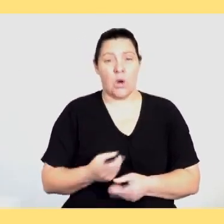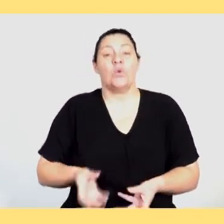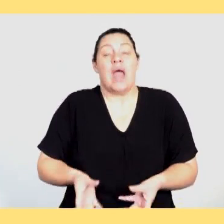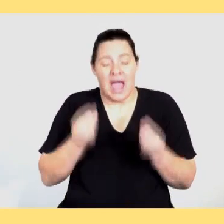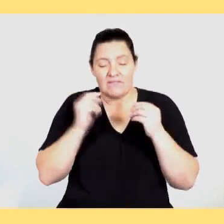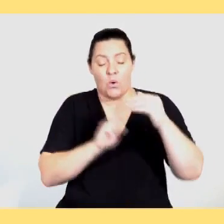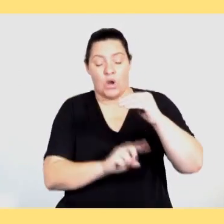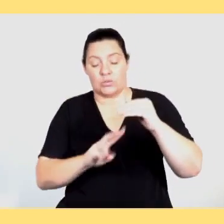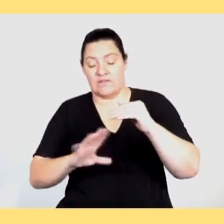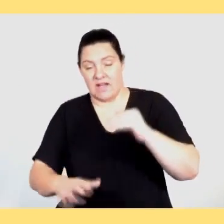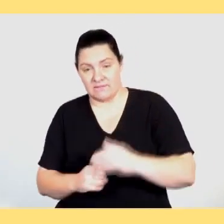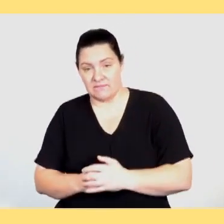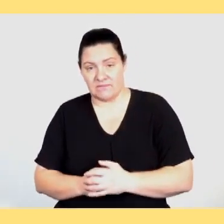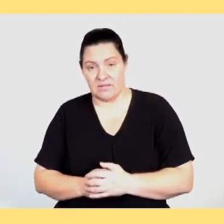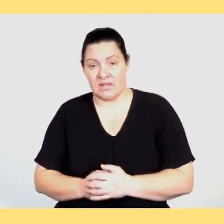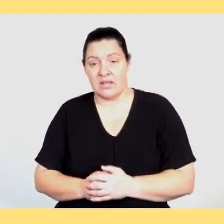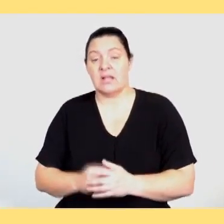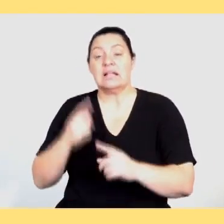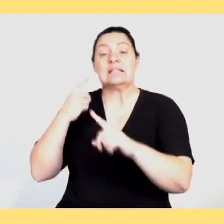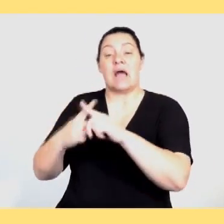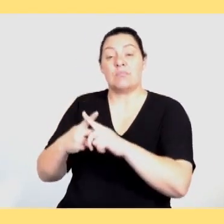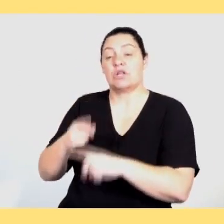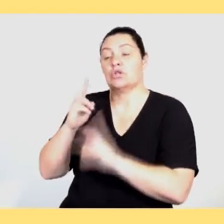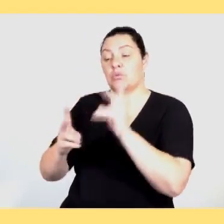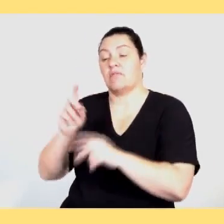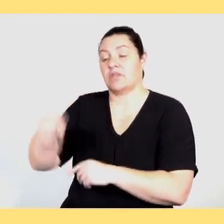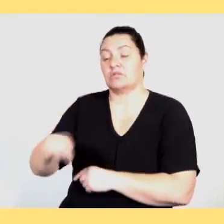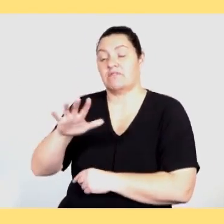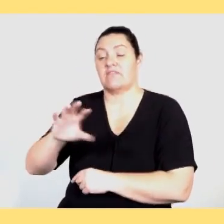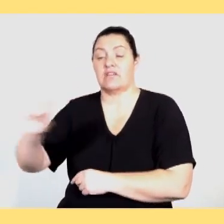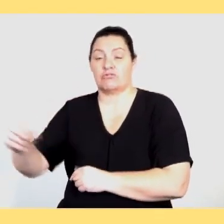have is 125 over, and then multiply by